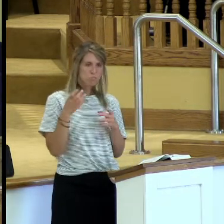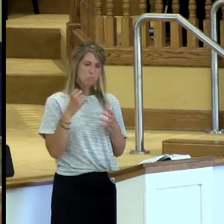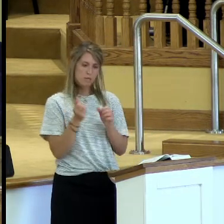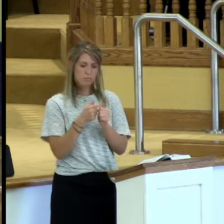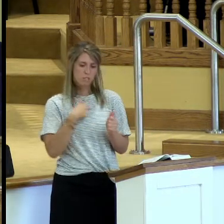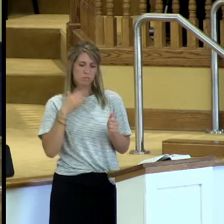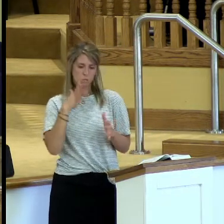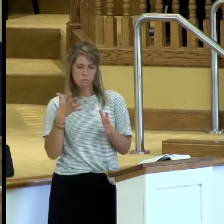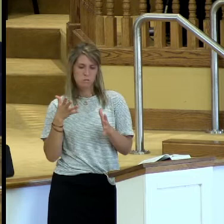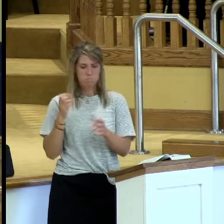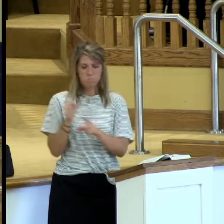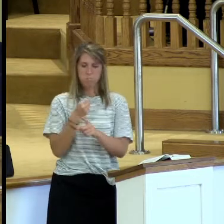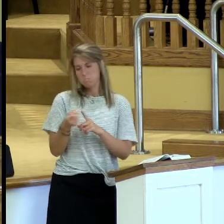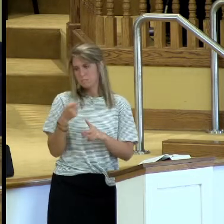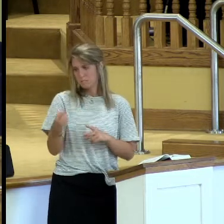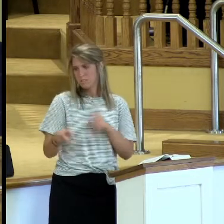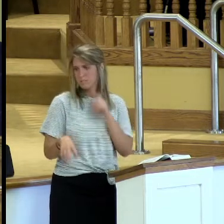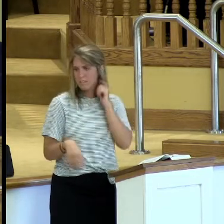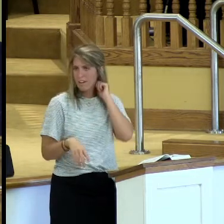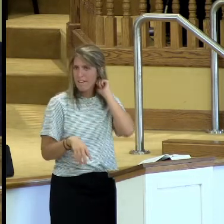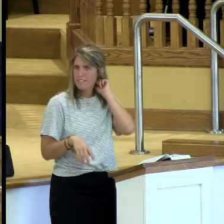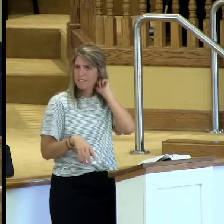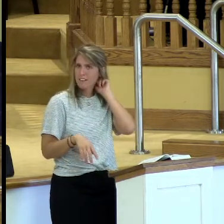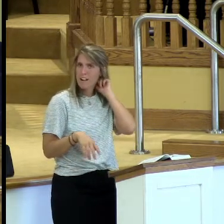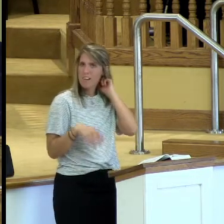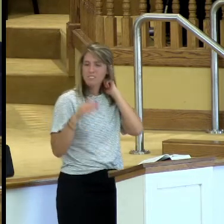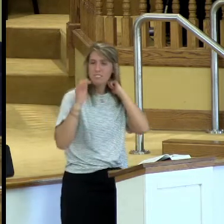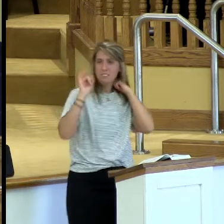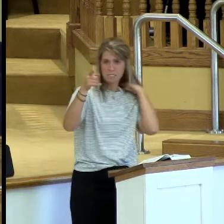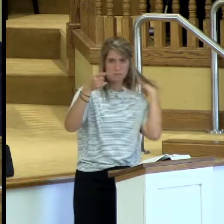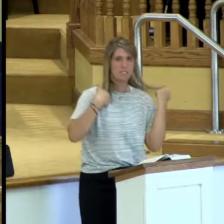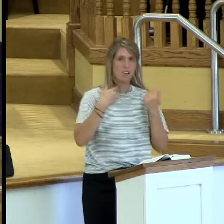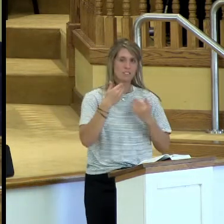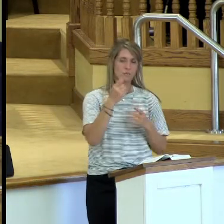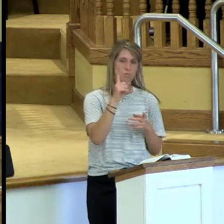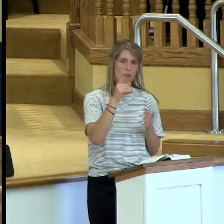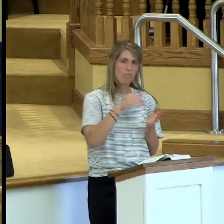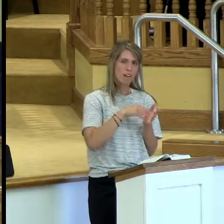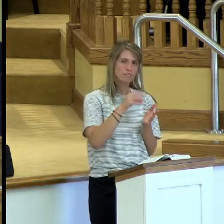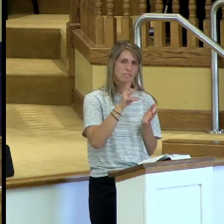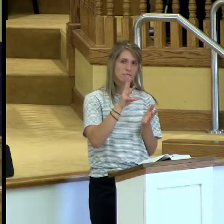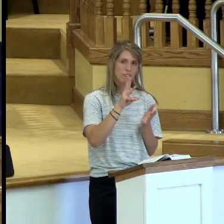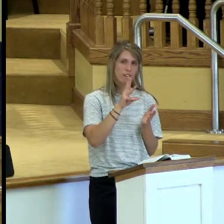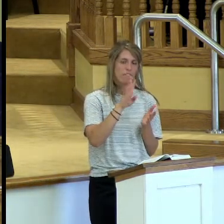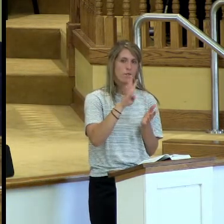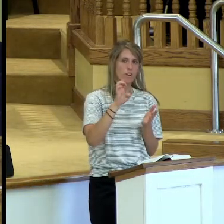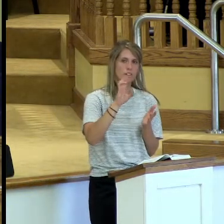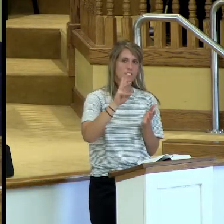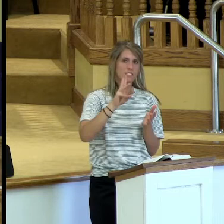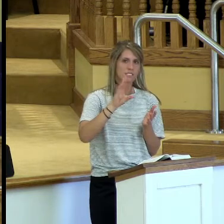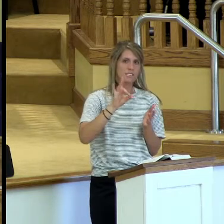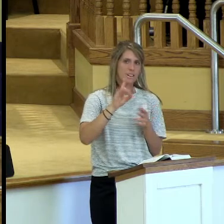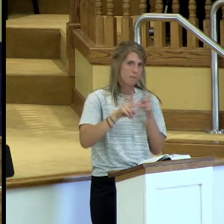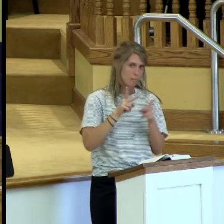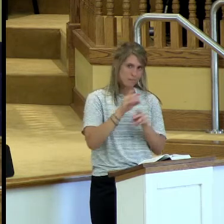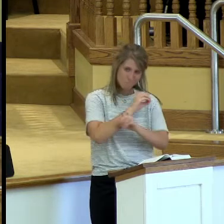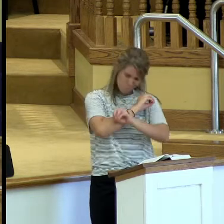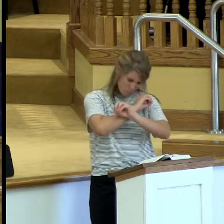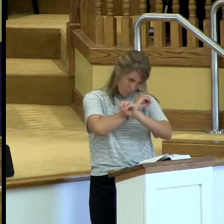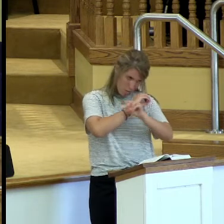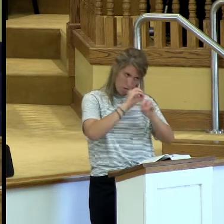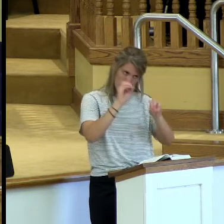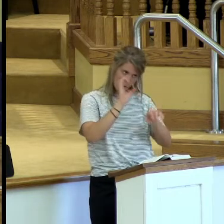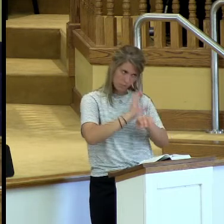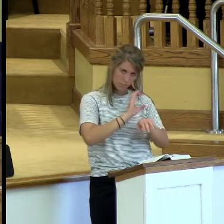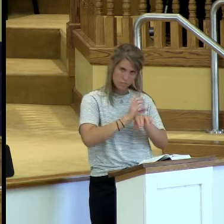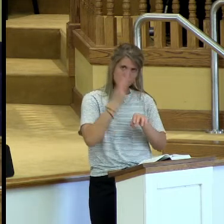with us, we turn you into a parking lot. Hatch has 1,648 people, no churches at all, not a single